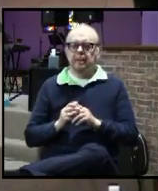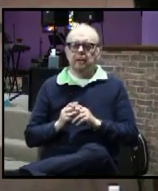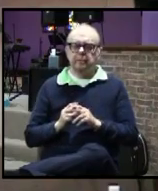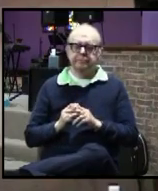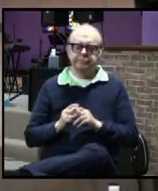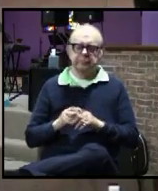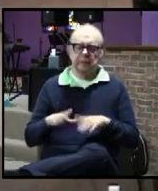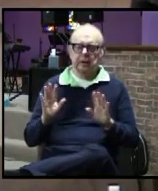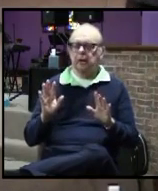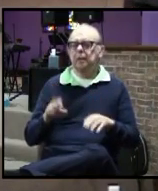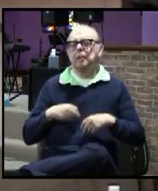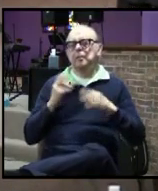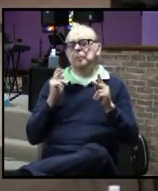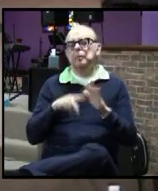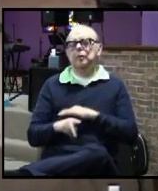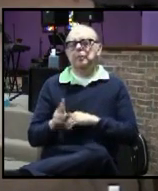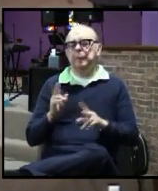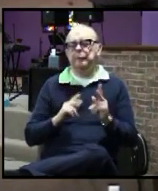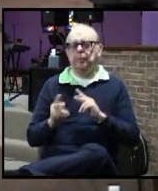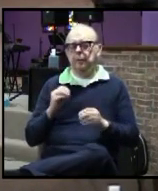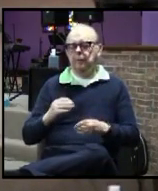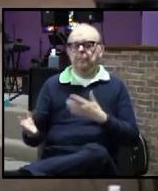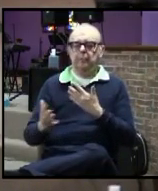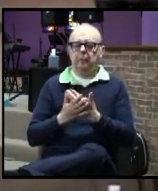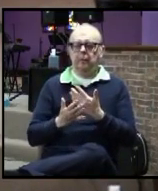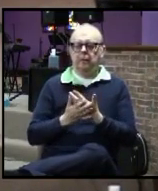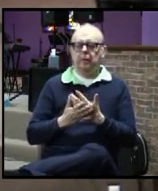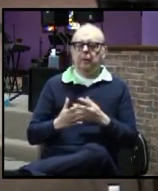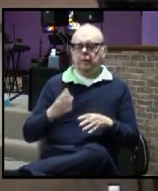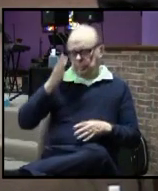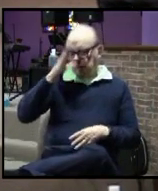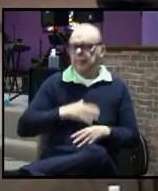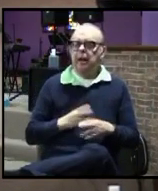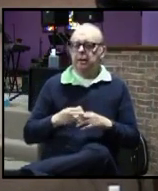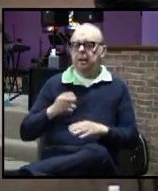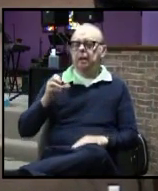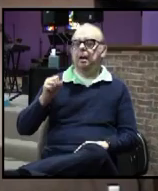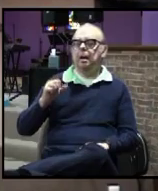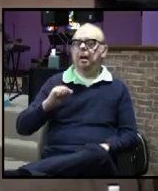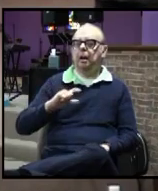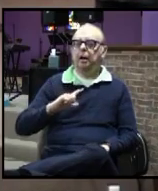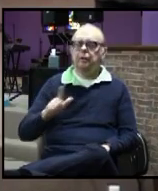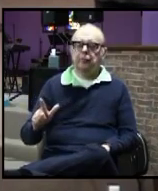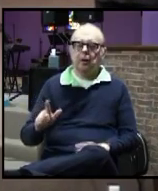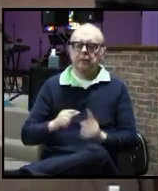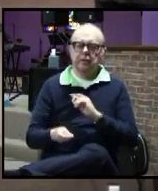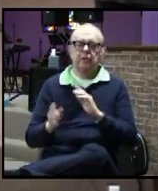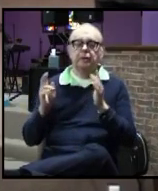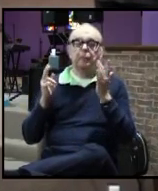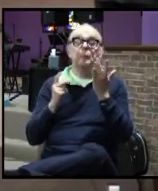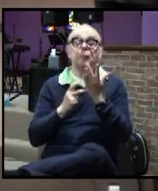he submitted to people being murdered and put into jail. He took a man named Saul and he changed him to Paul.